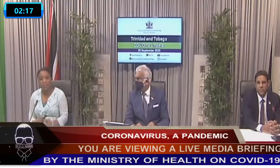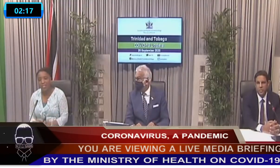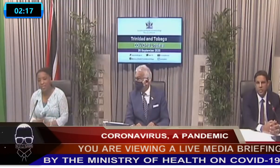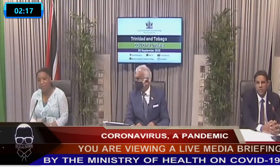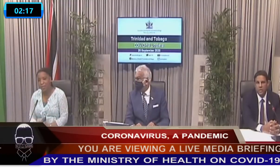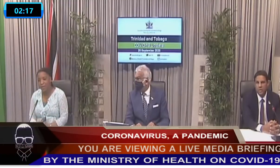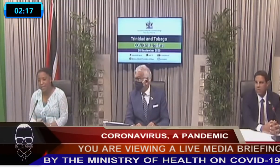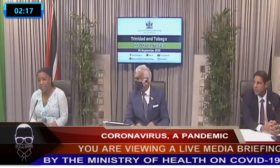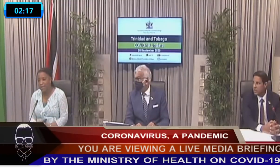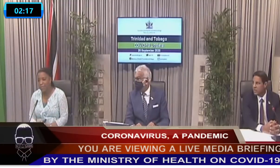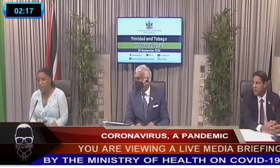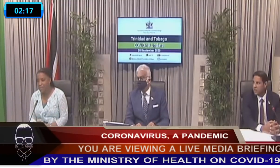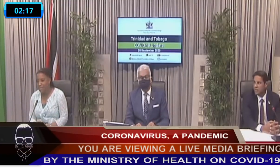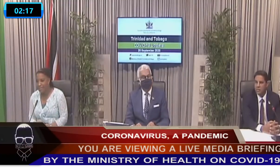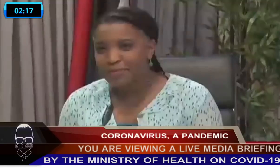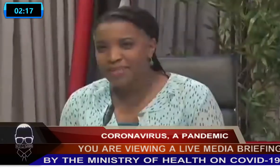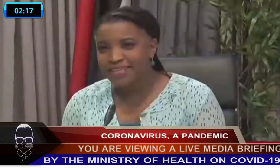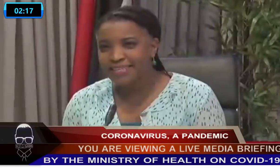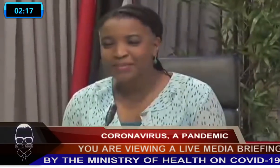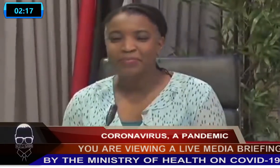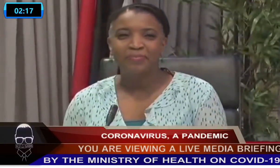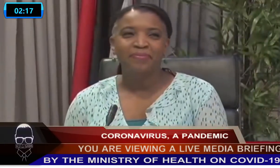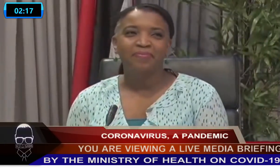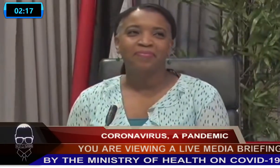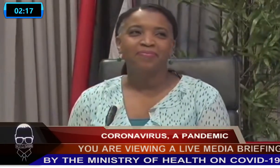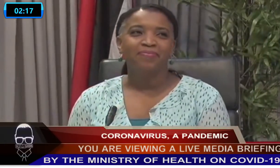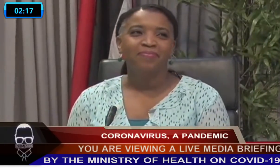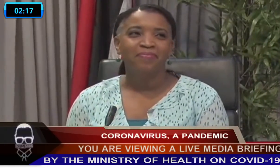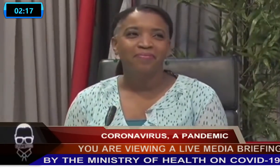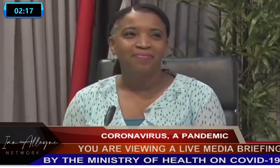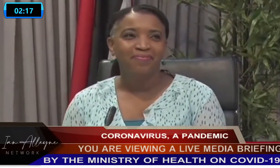Thank you very much. And we go back to our Prime Minister, please.